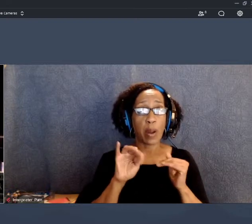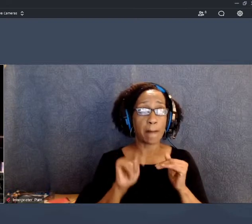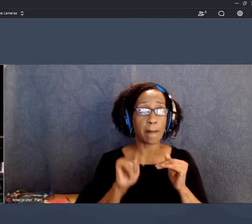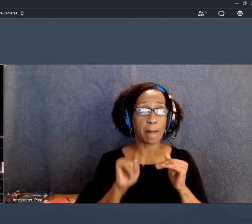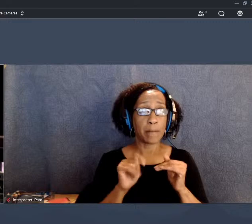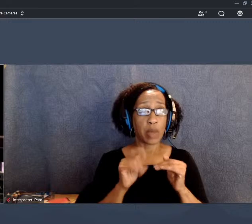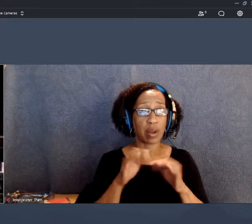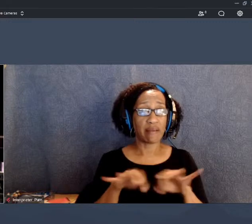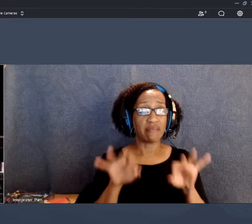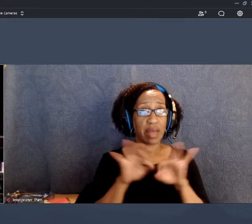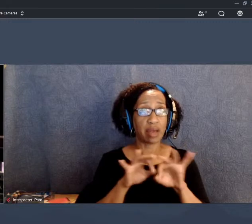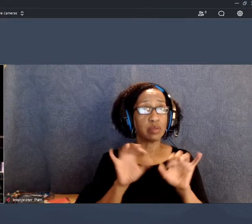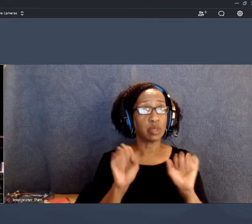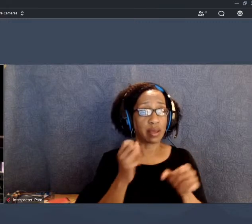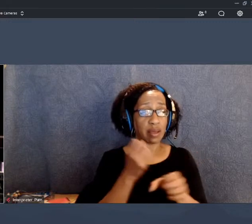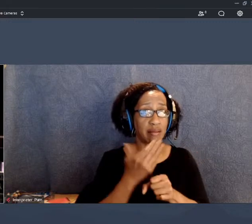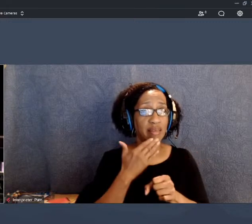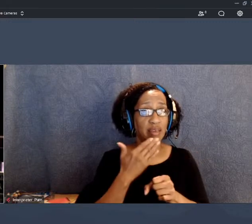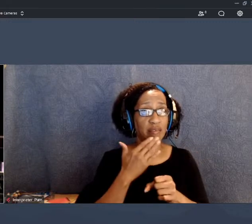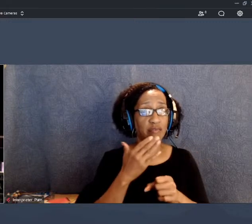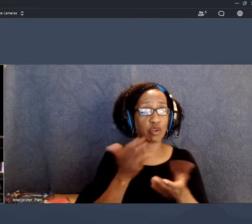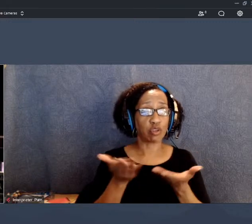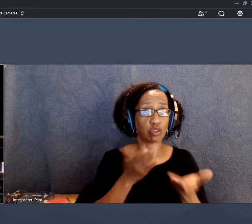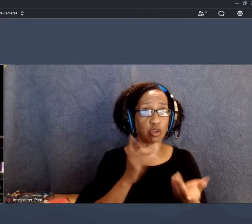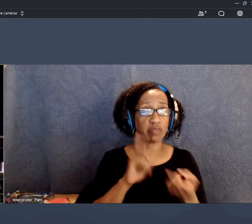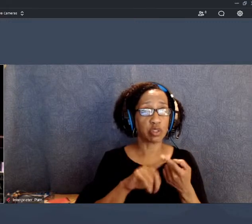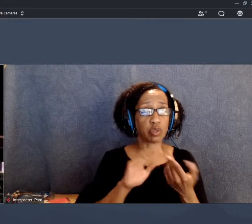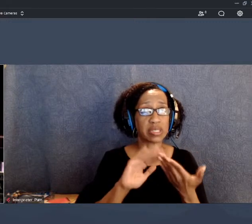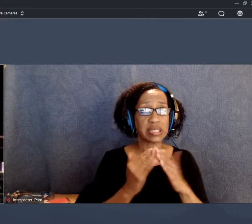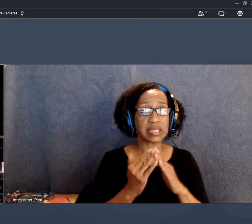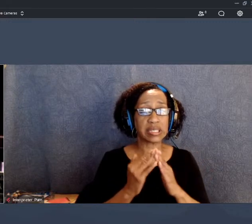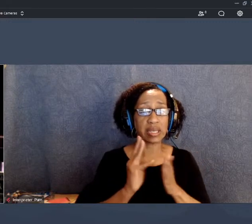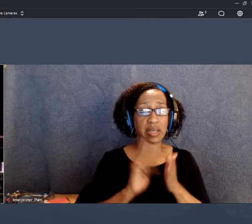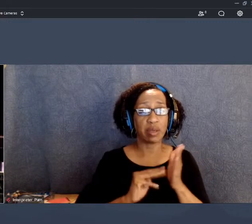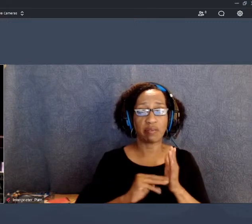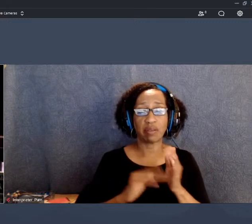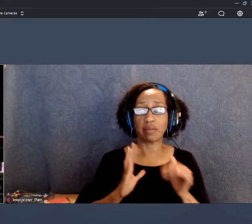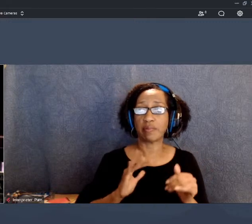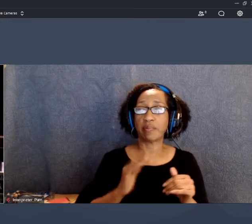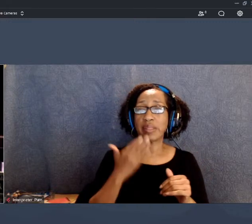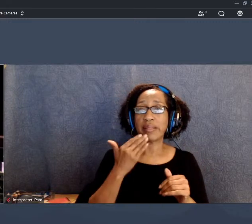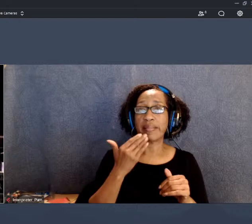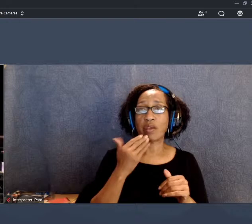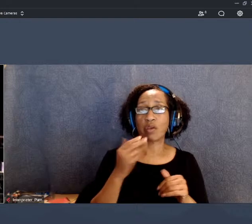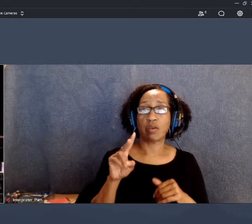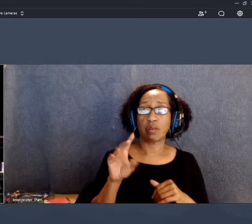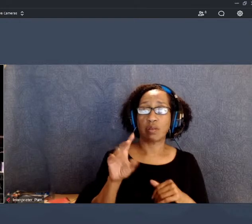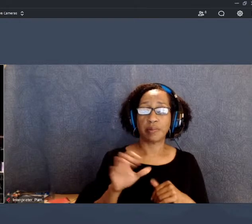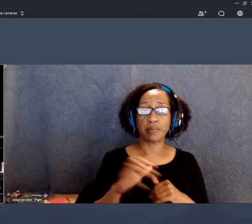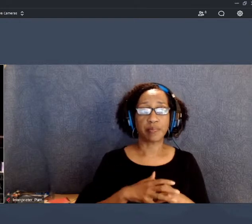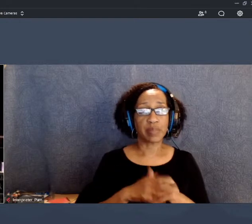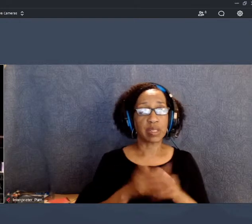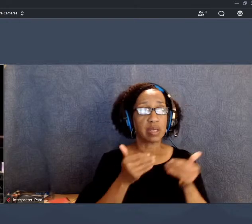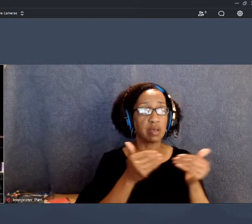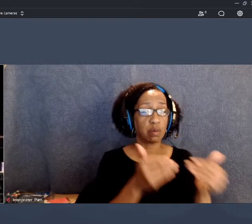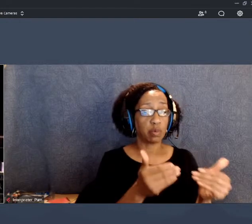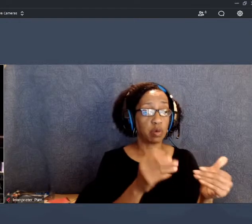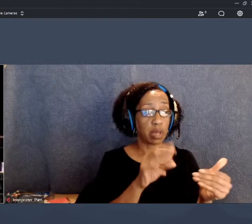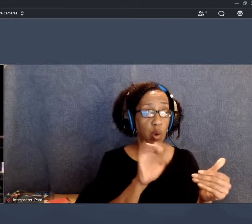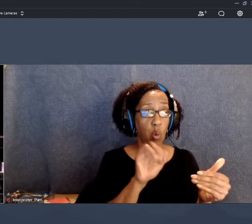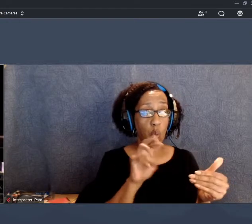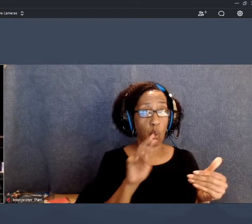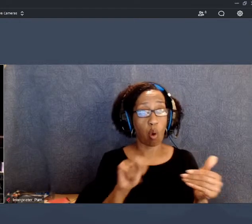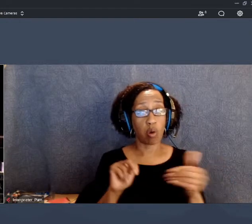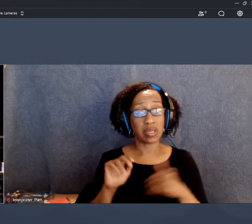you for your service to the city of Memphis. Outstanding. Thank you, Madam Vice Chairman. It was moved by Councilman Warren, seconded